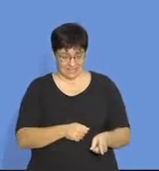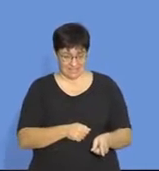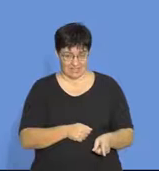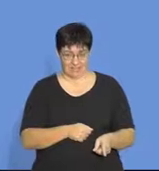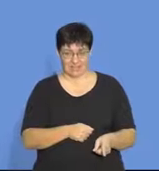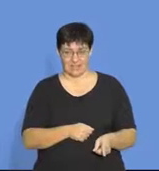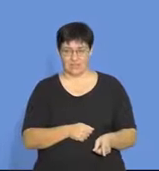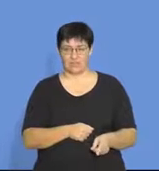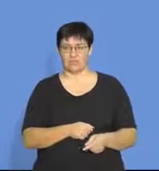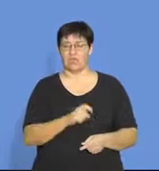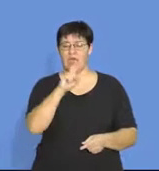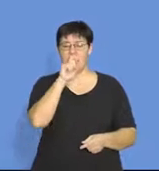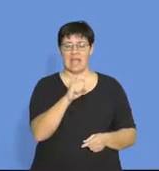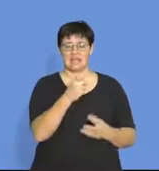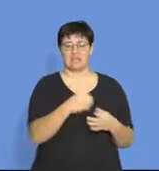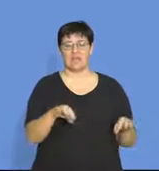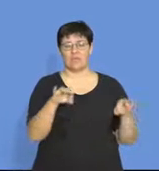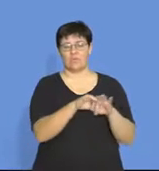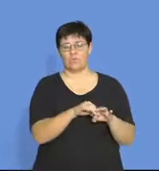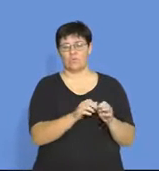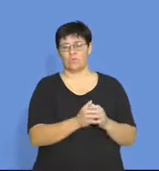there. So my x value,